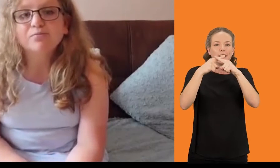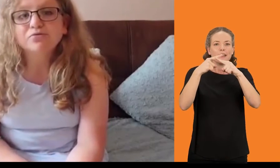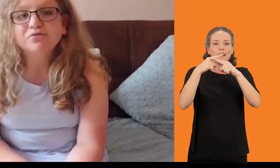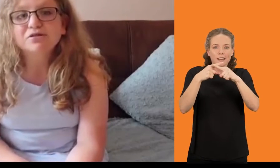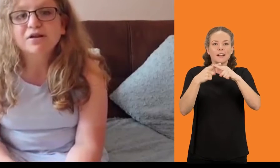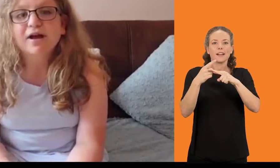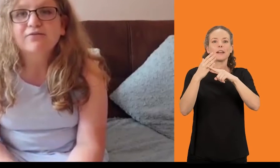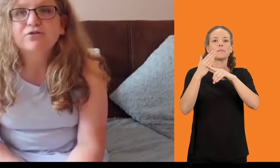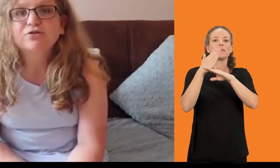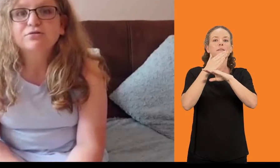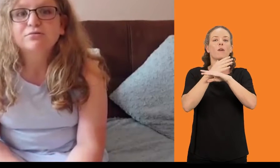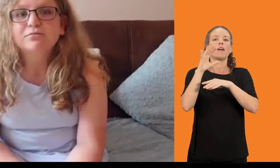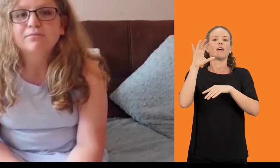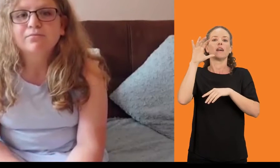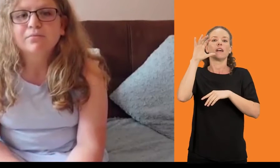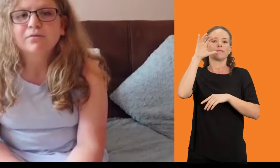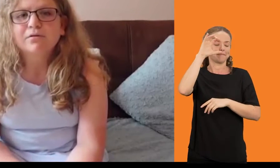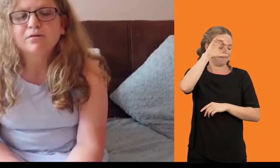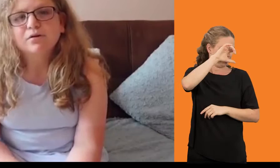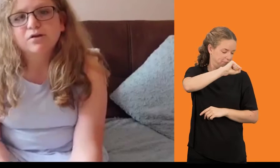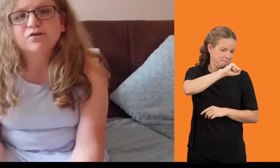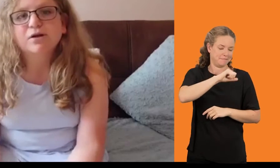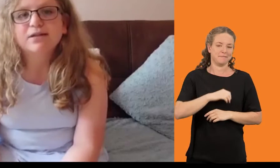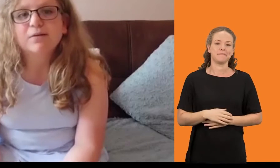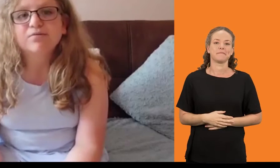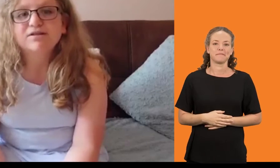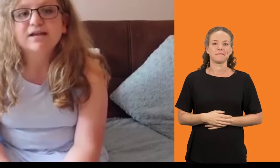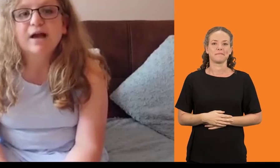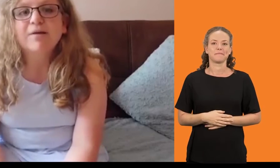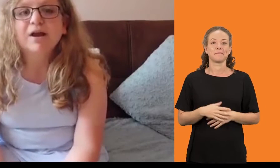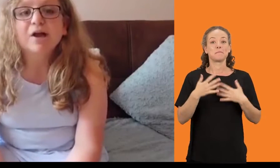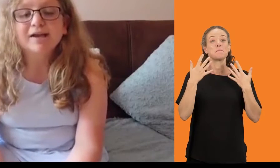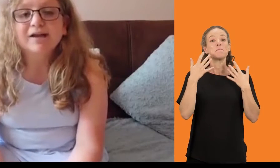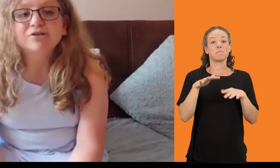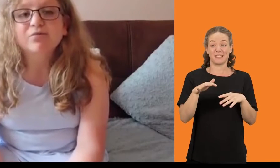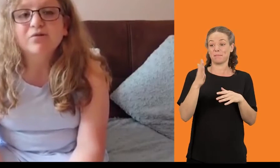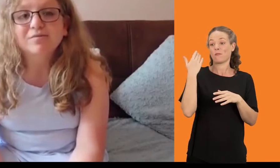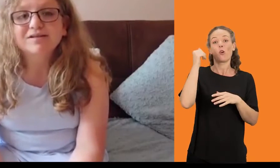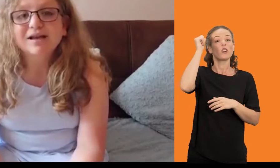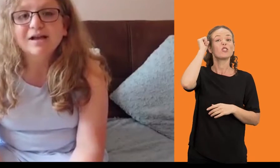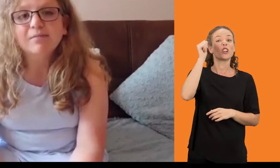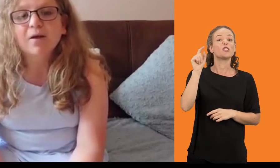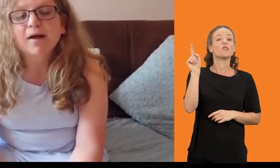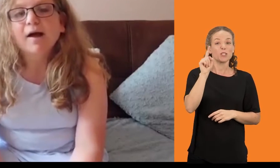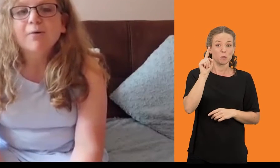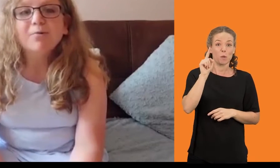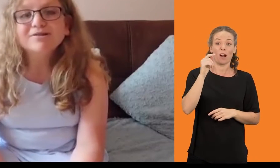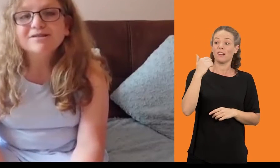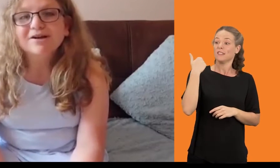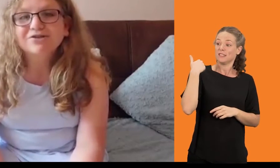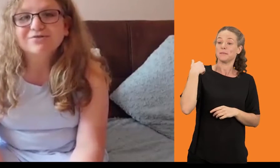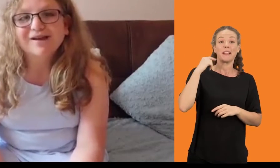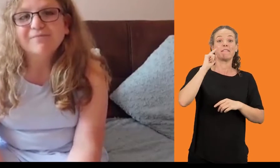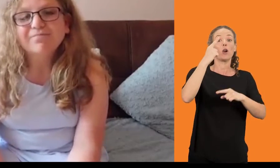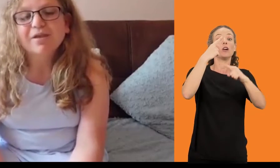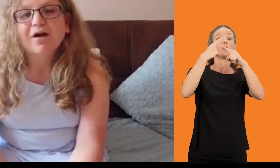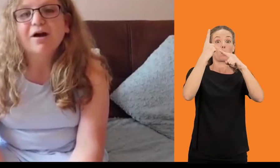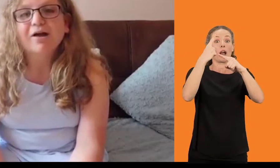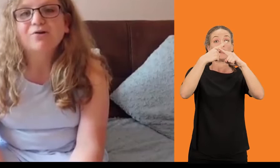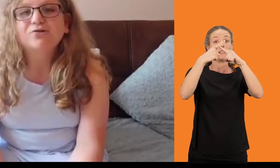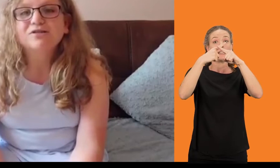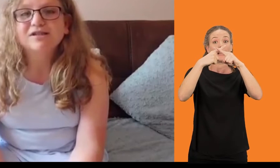times tables and I have to do the times tables and see how many I can get to before I'm asleep. And one surgery